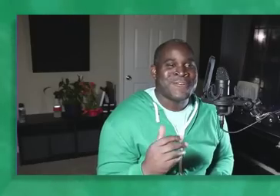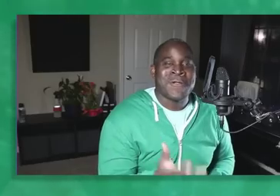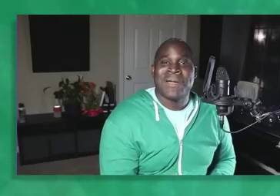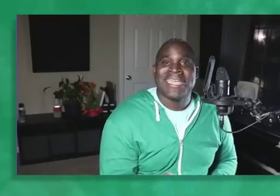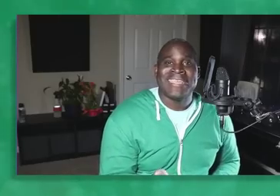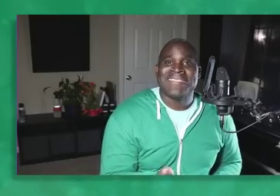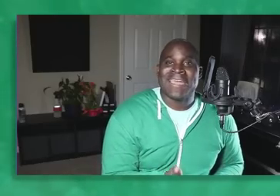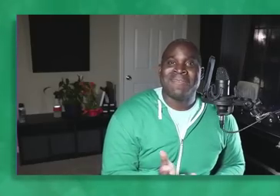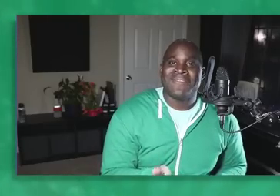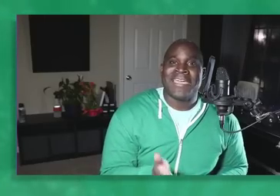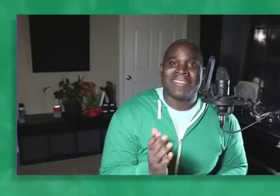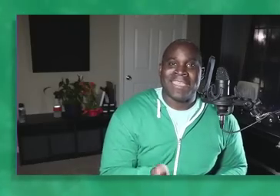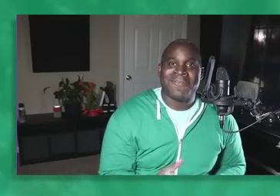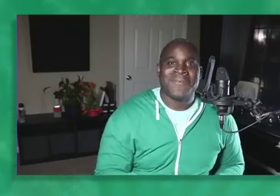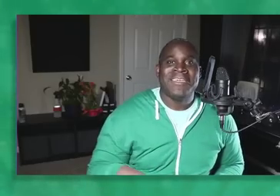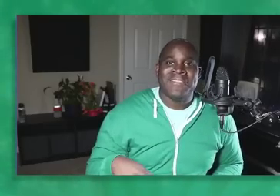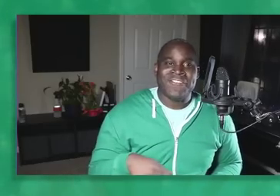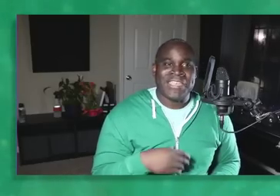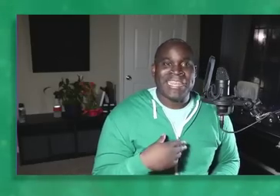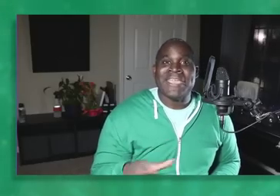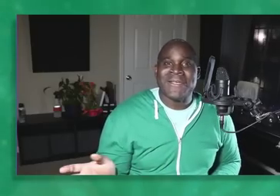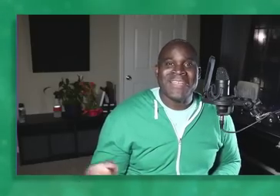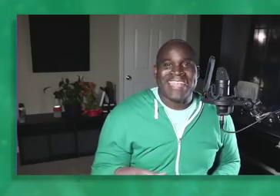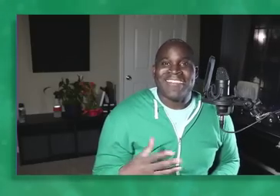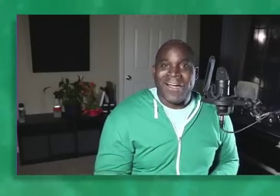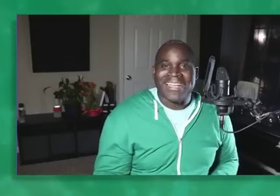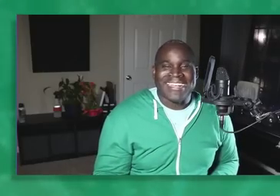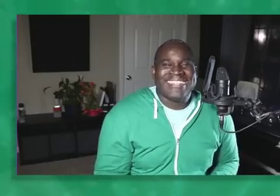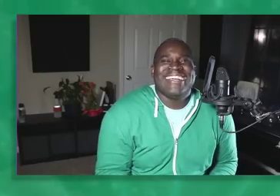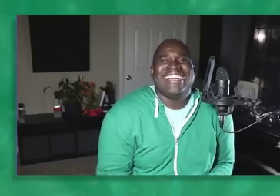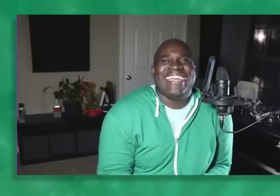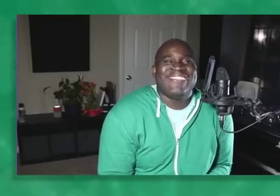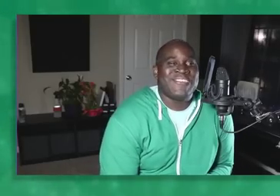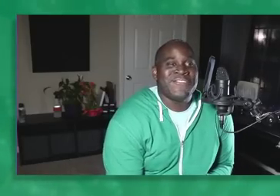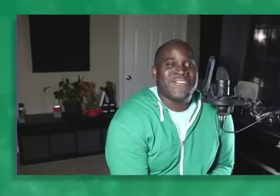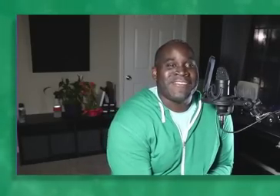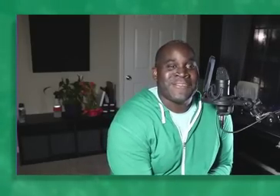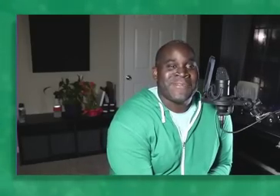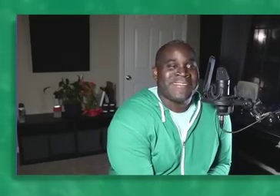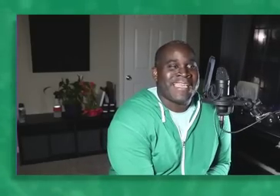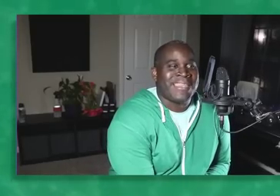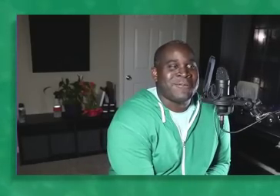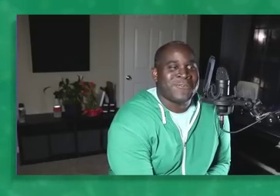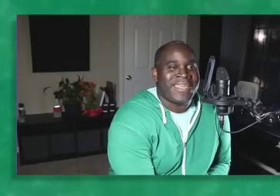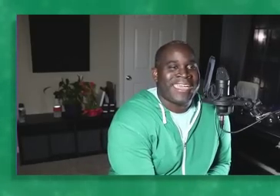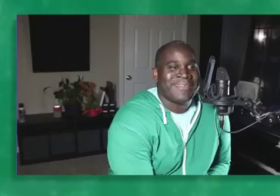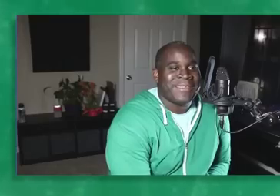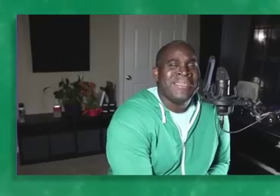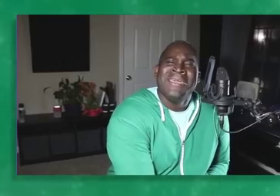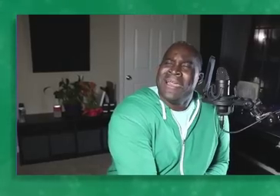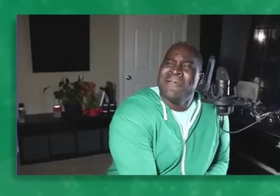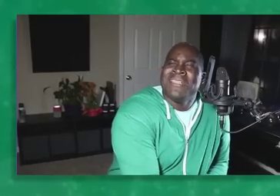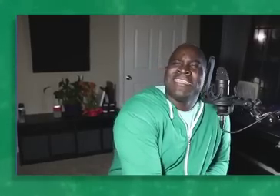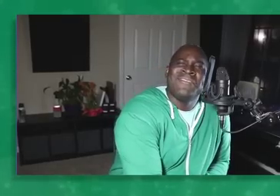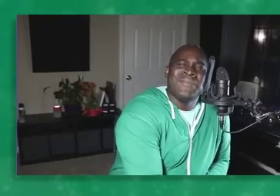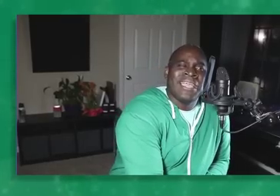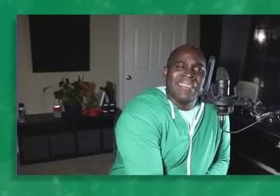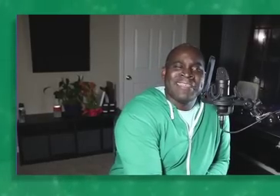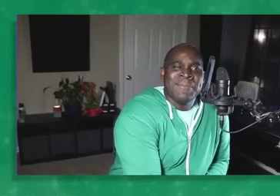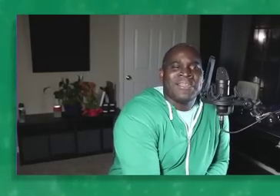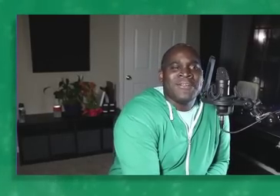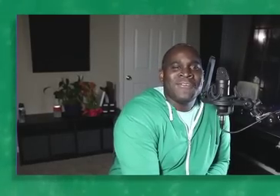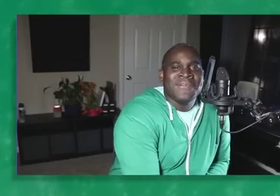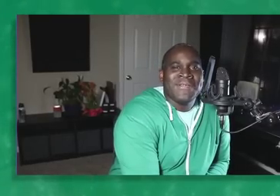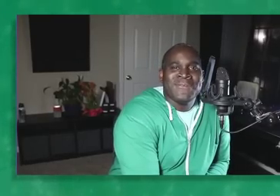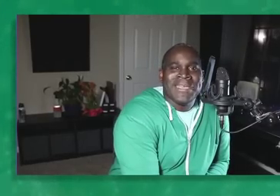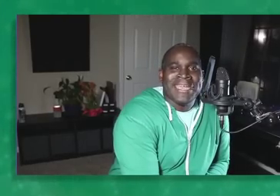that General Mike is not in fact deaf, that she can hear and talk. She's just using sign language for the heck of it. I'm like, dude, guys,